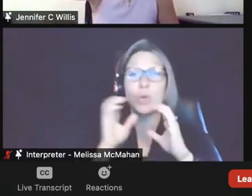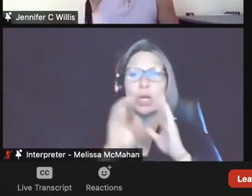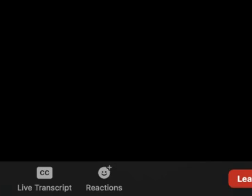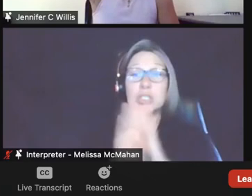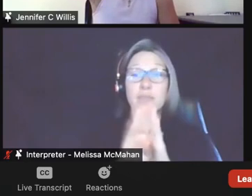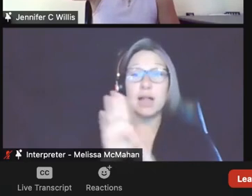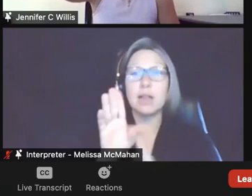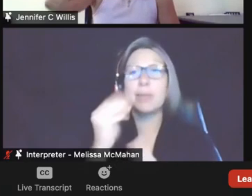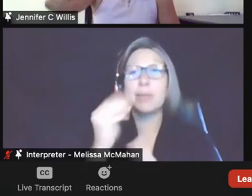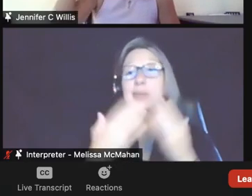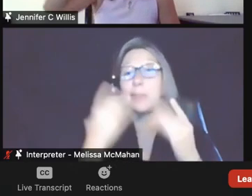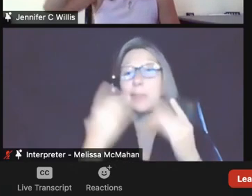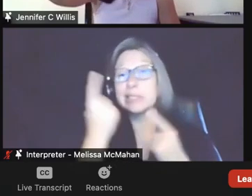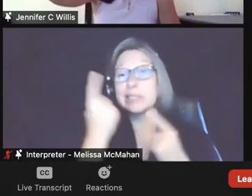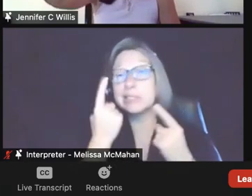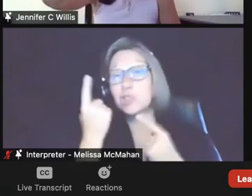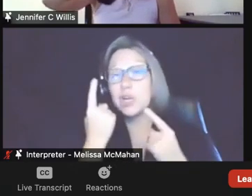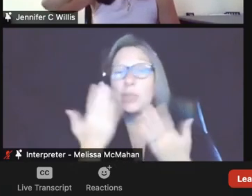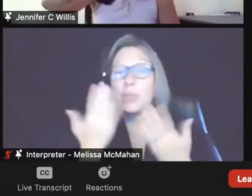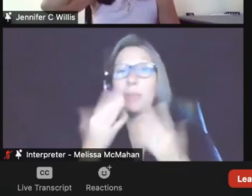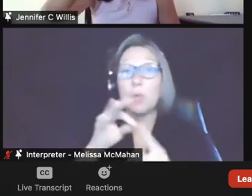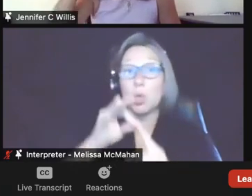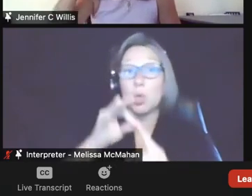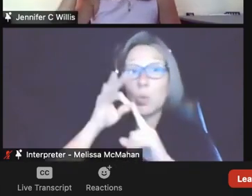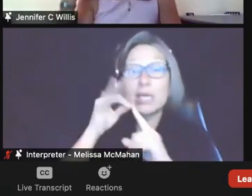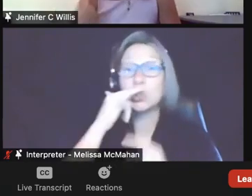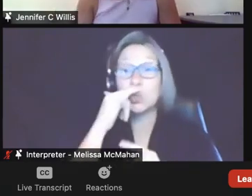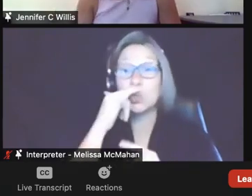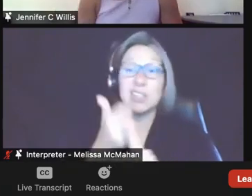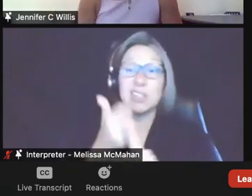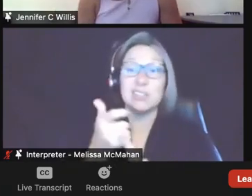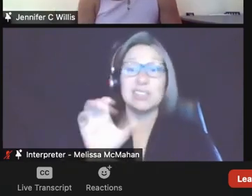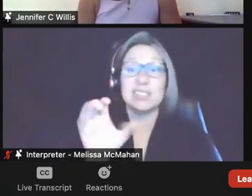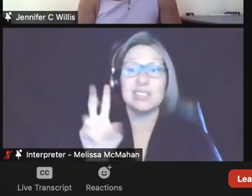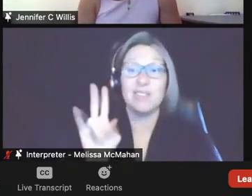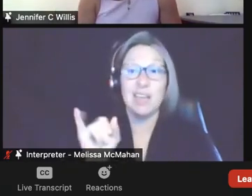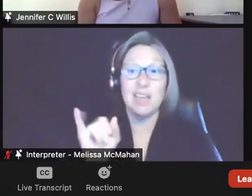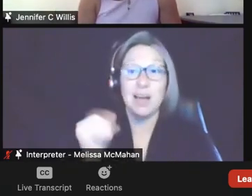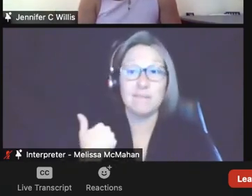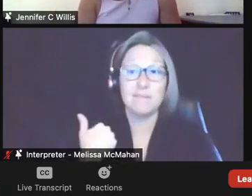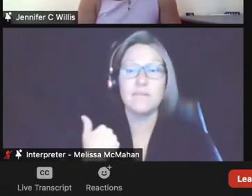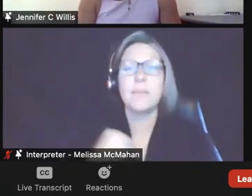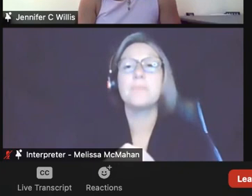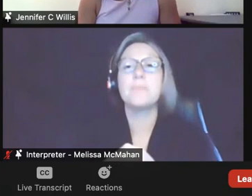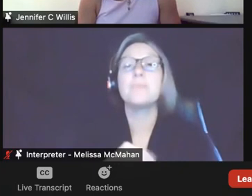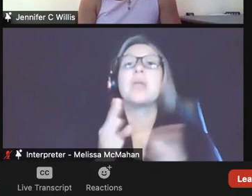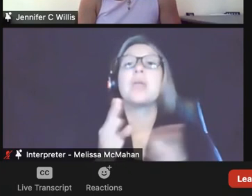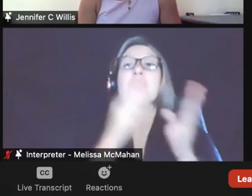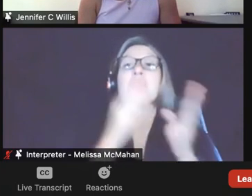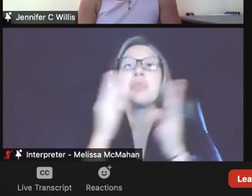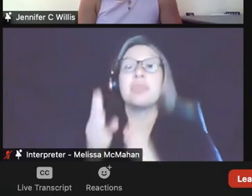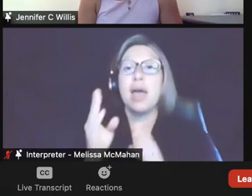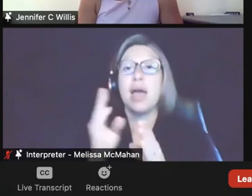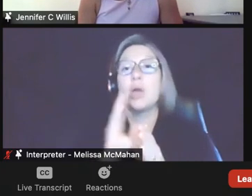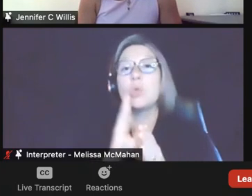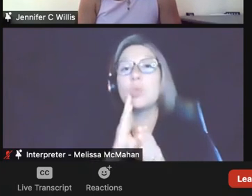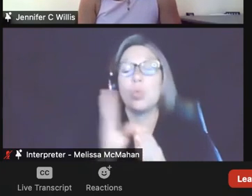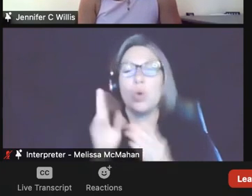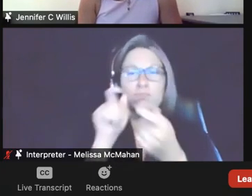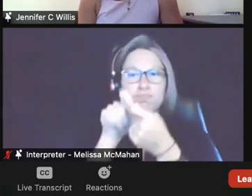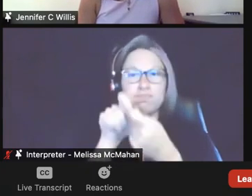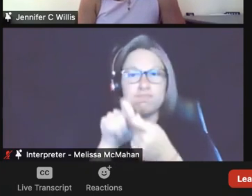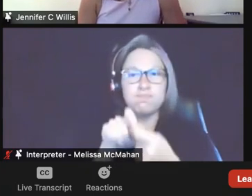considerations that may be somewhat unique to kids with CVI. And then we're going to get into very much more